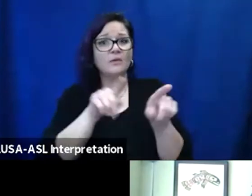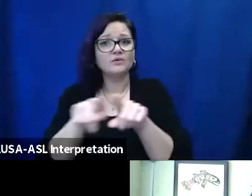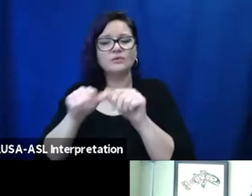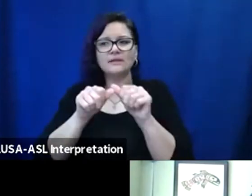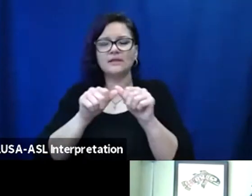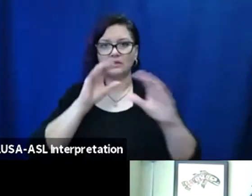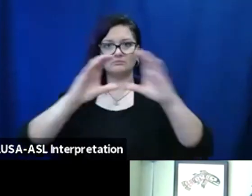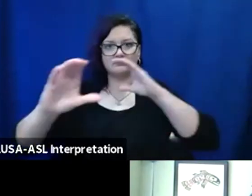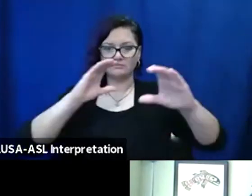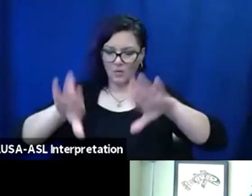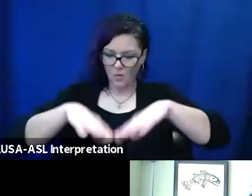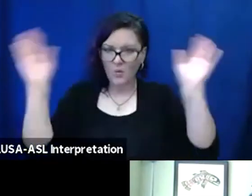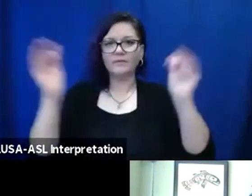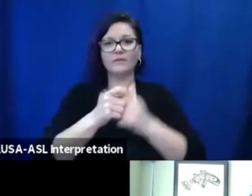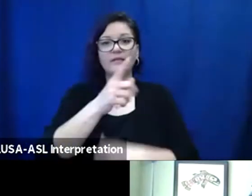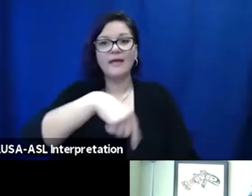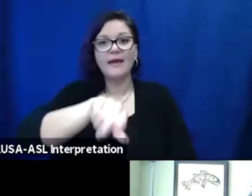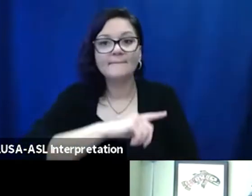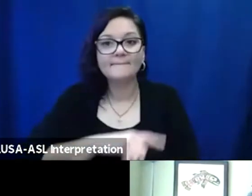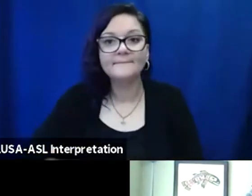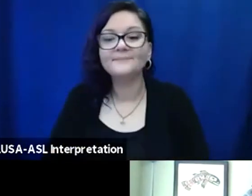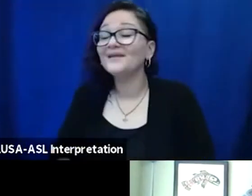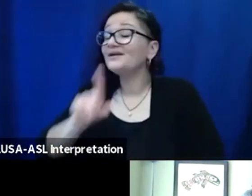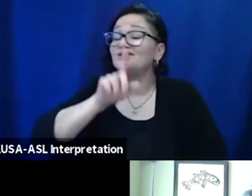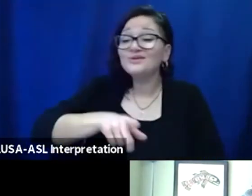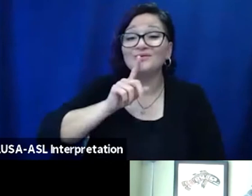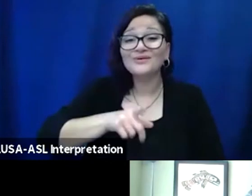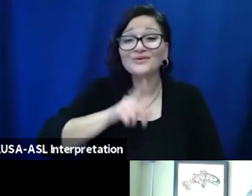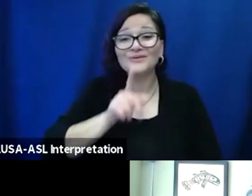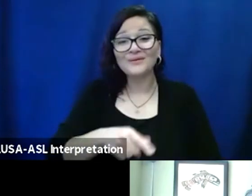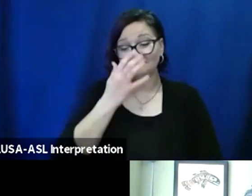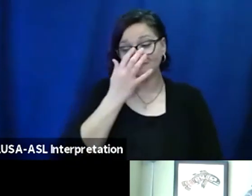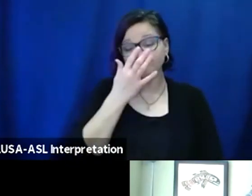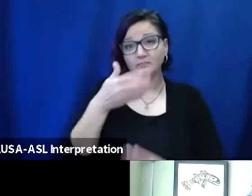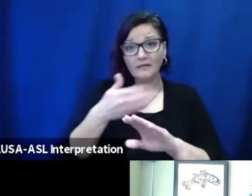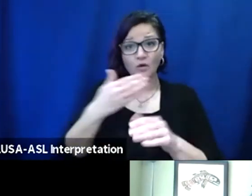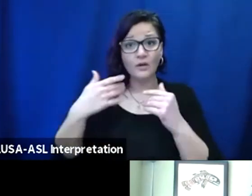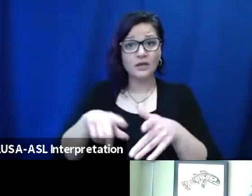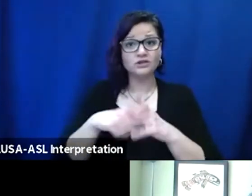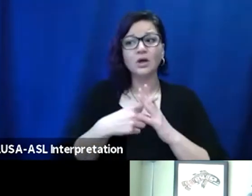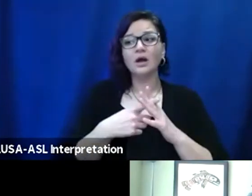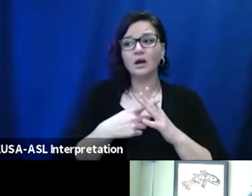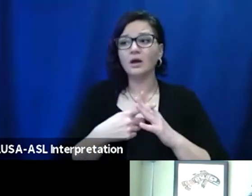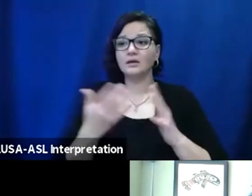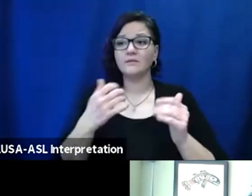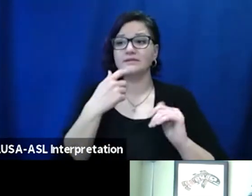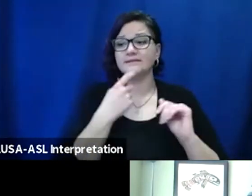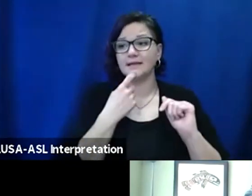of communication open with them? Sure. But before I start, I just want to say I'm